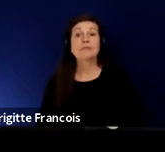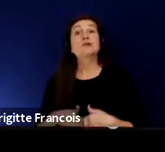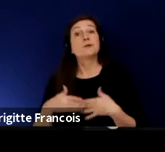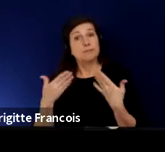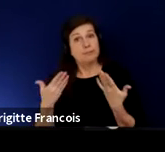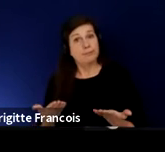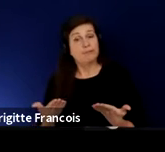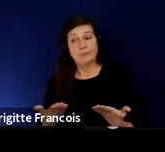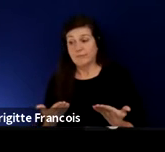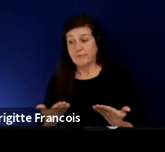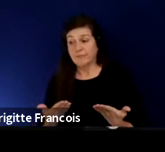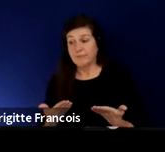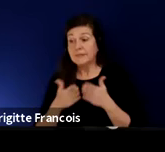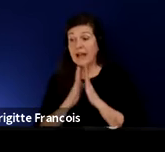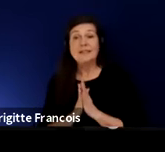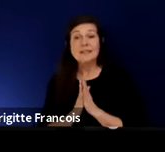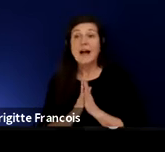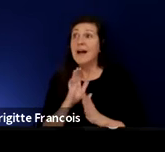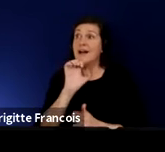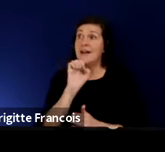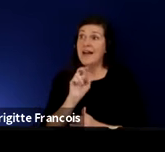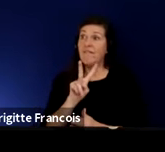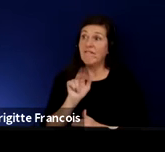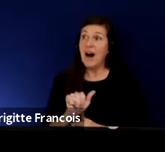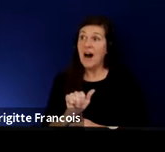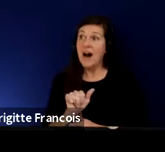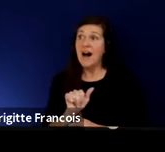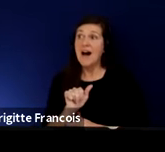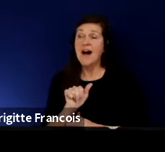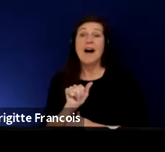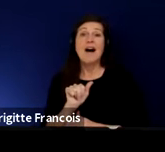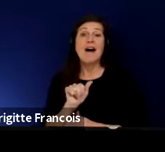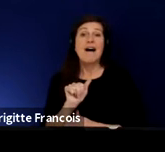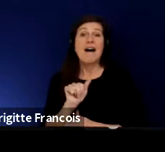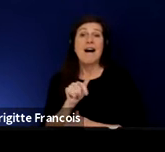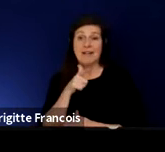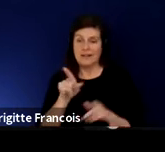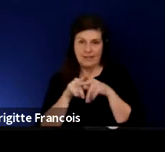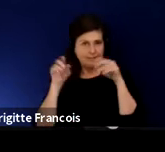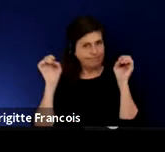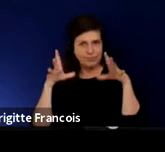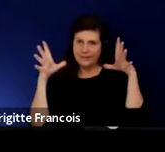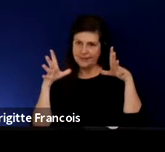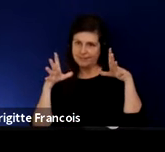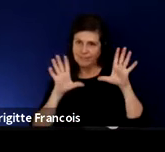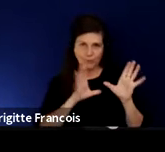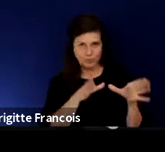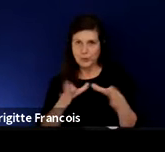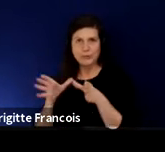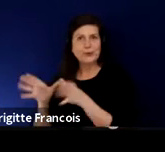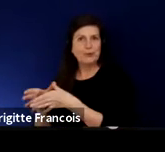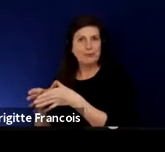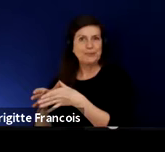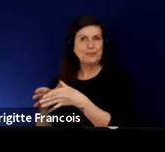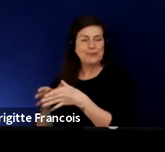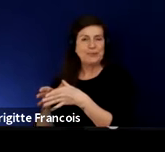will ask Eva to do the magic and make sure that we have the breakout sessions going, and then we